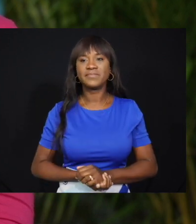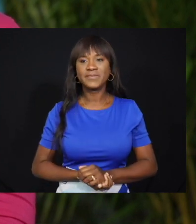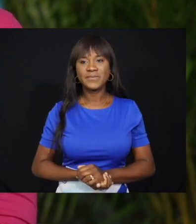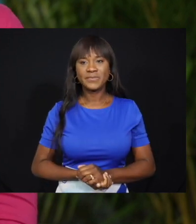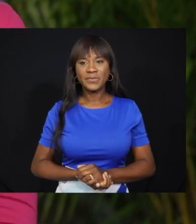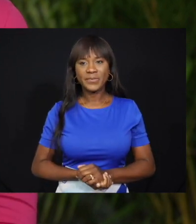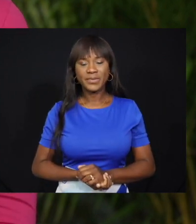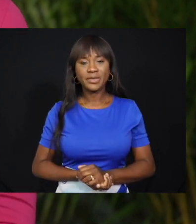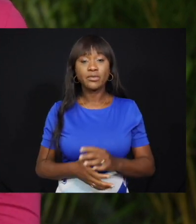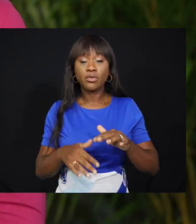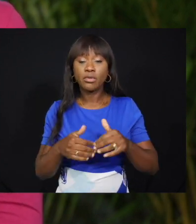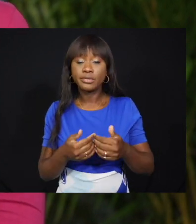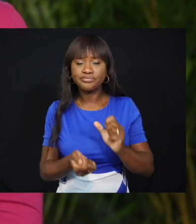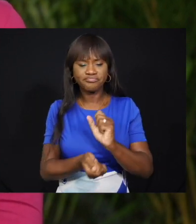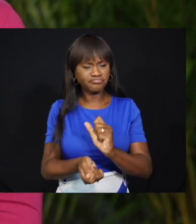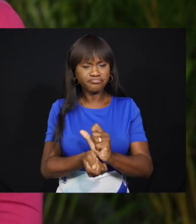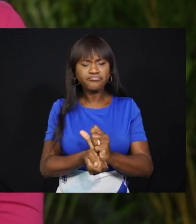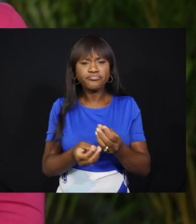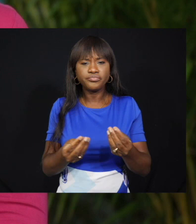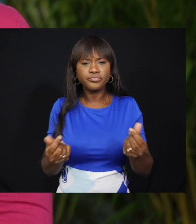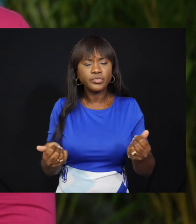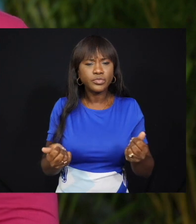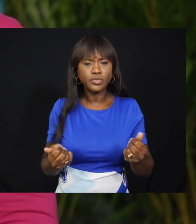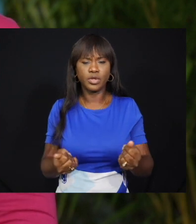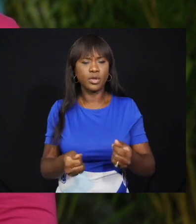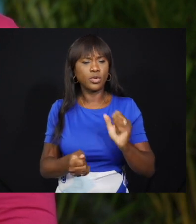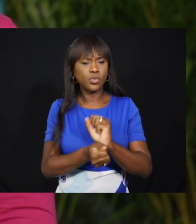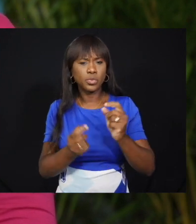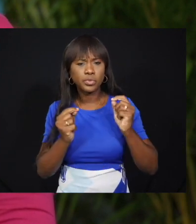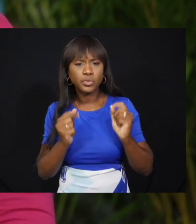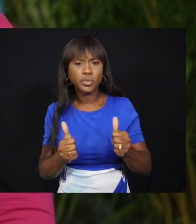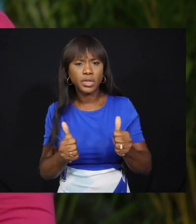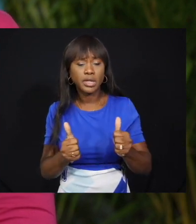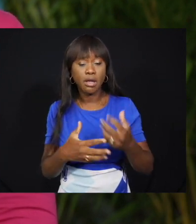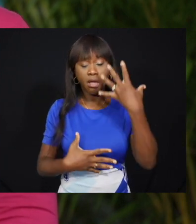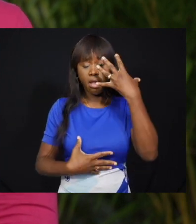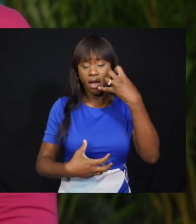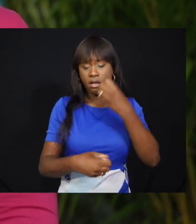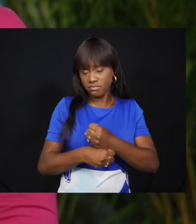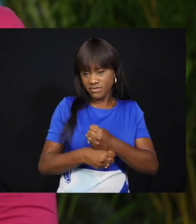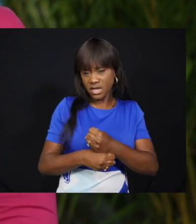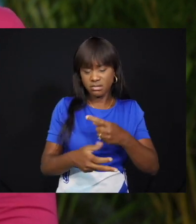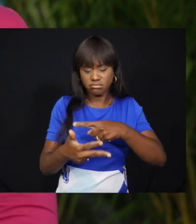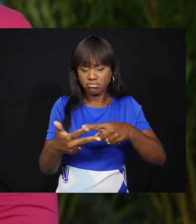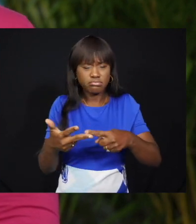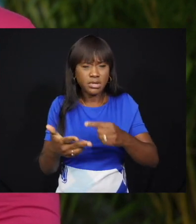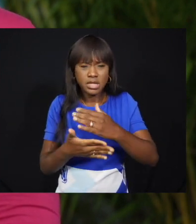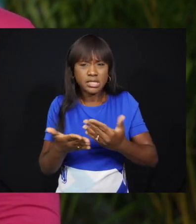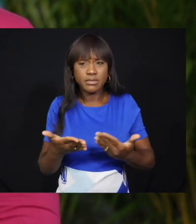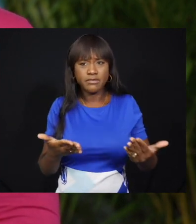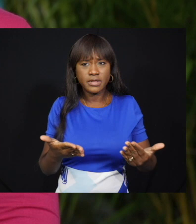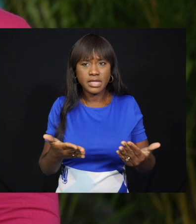here. So in terms of efficiency, in terms of effectiveness, confidence,